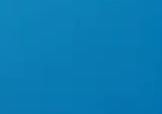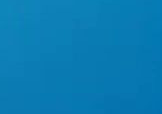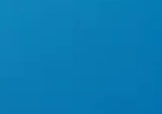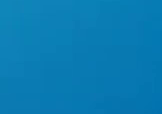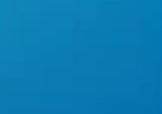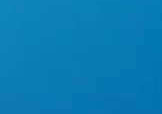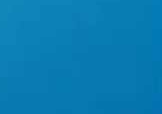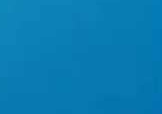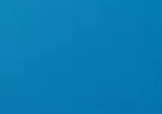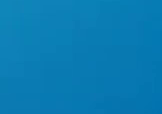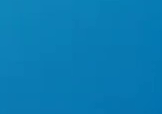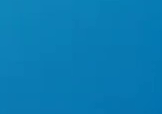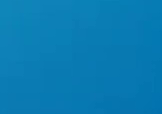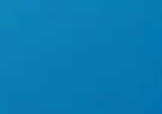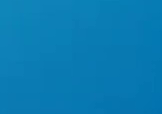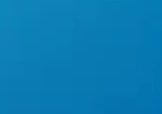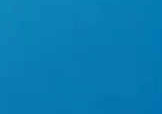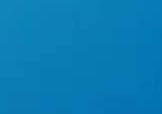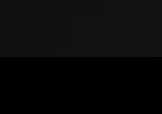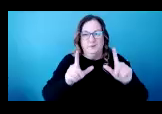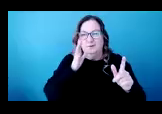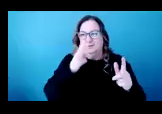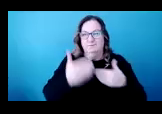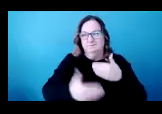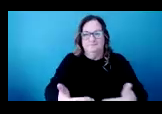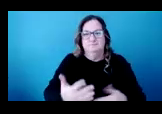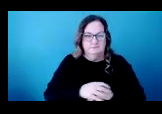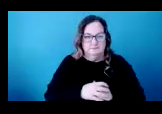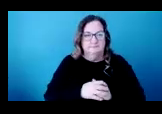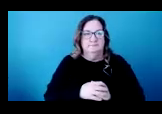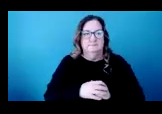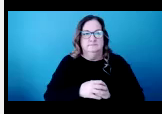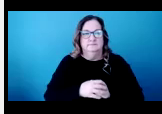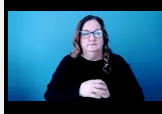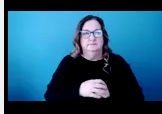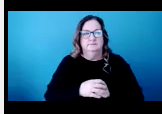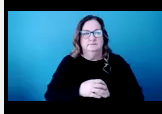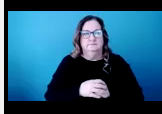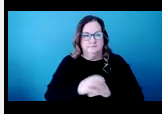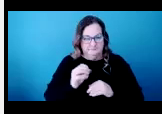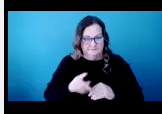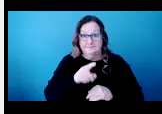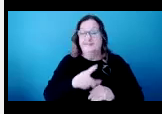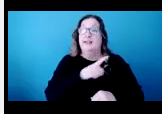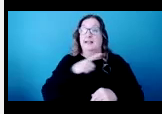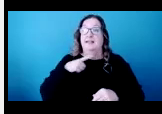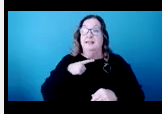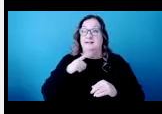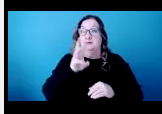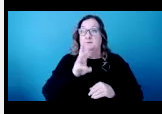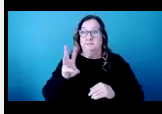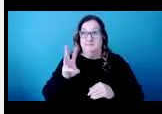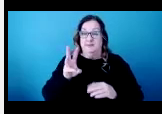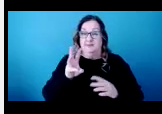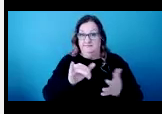I can't do it, we'll move on. But okay, there we go. Share. So this is what the legislative website looks